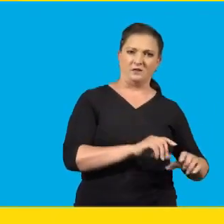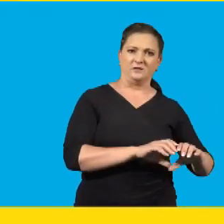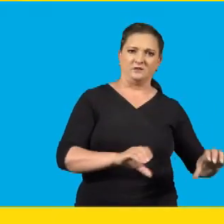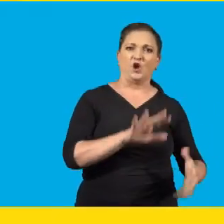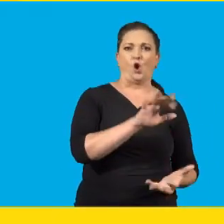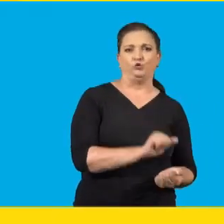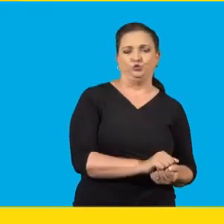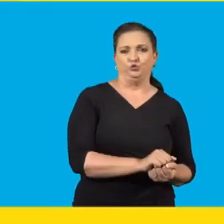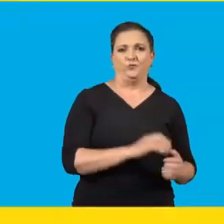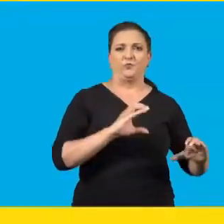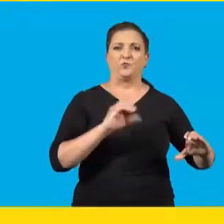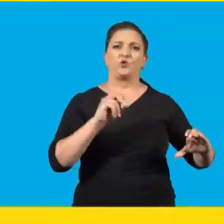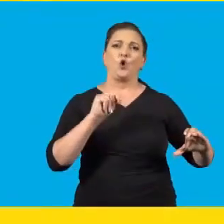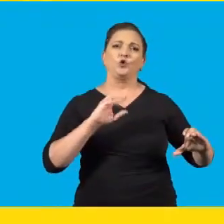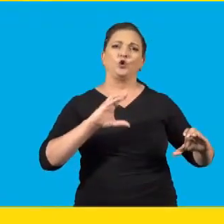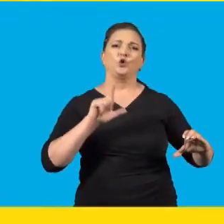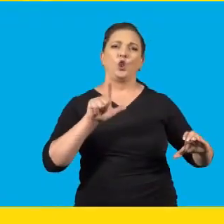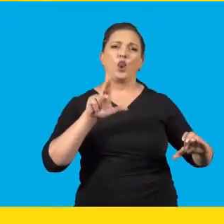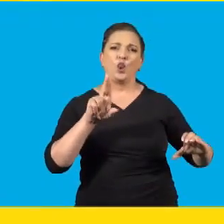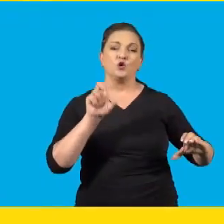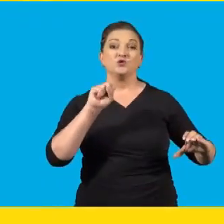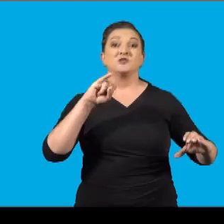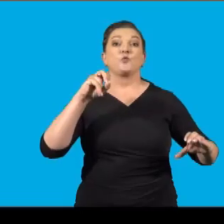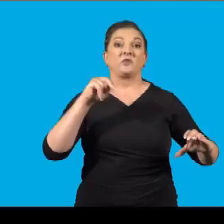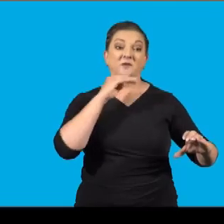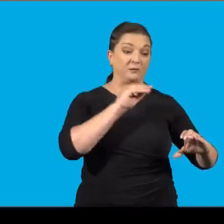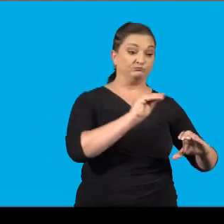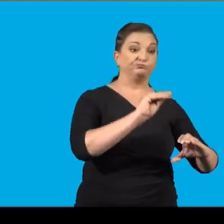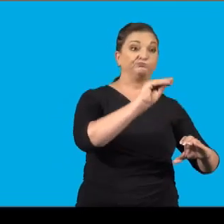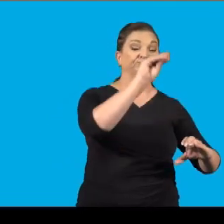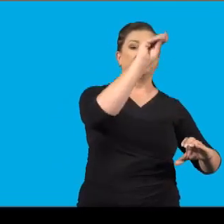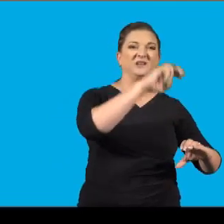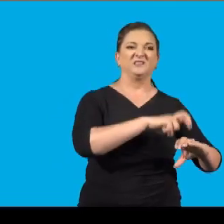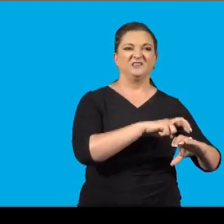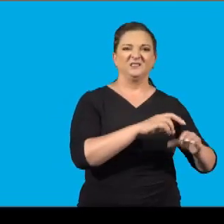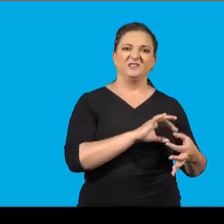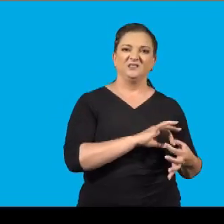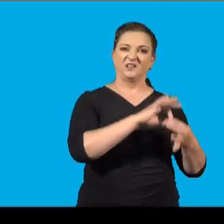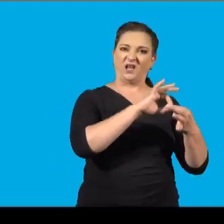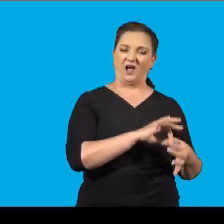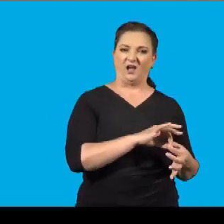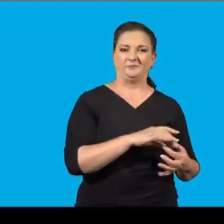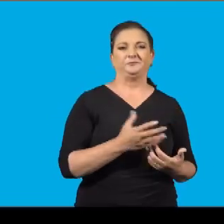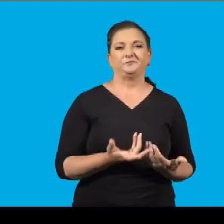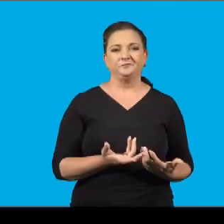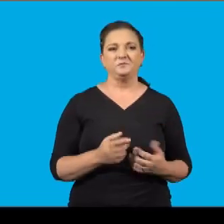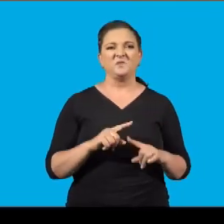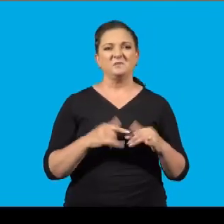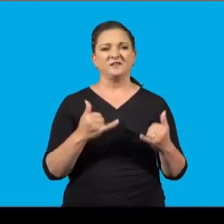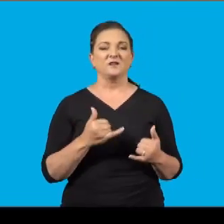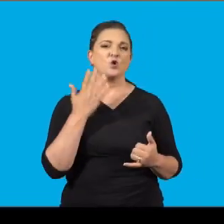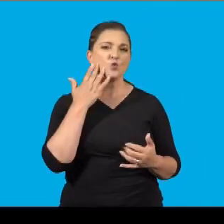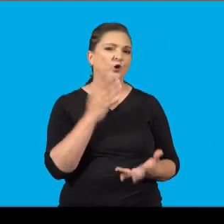your conclusion. Now remember, the conclusion is there to tie up your argument with the relevant